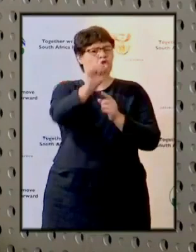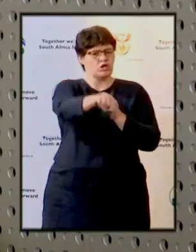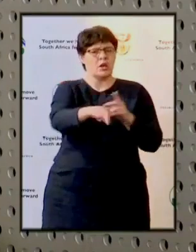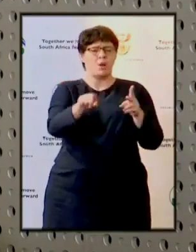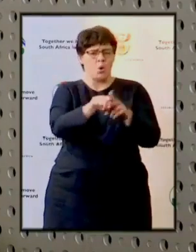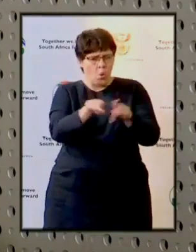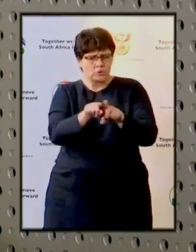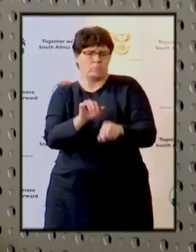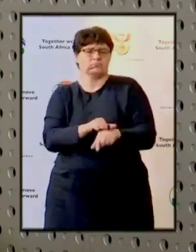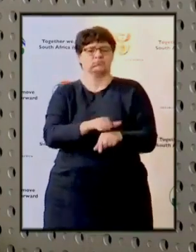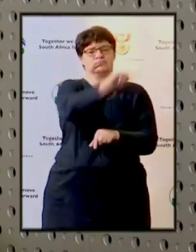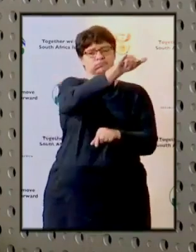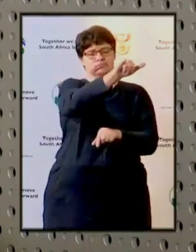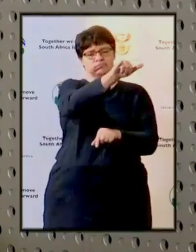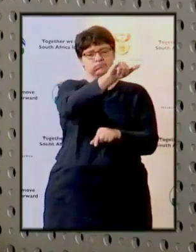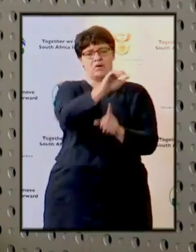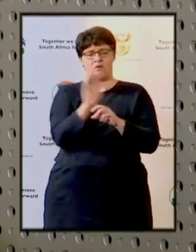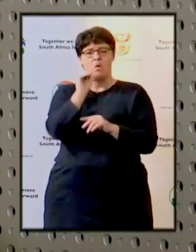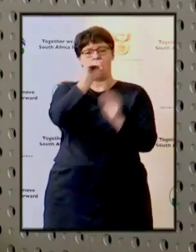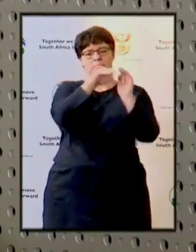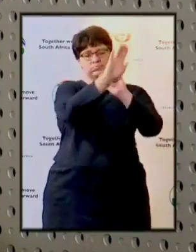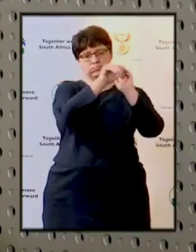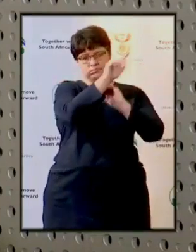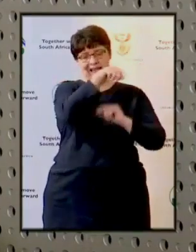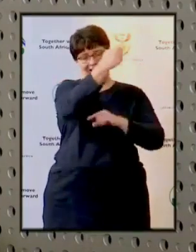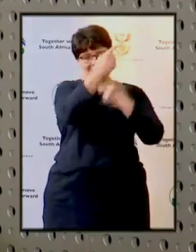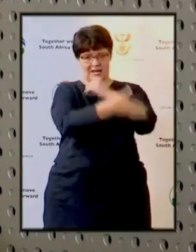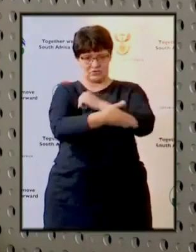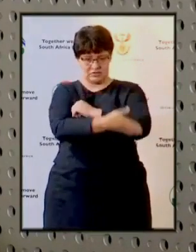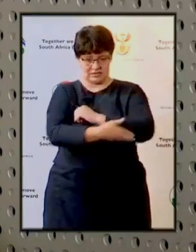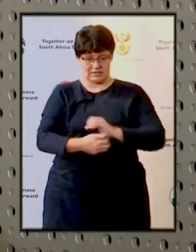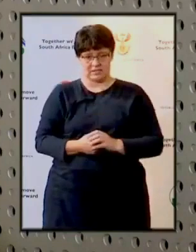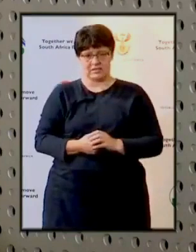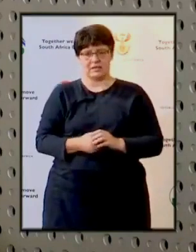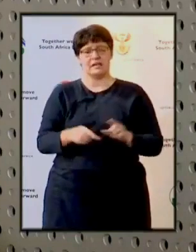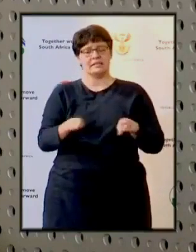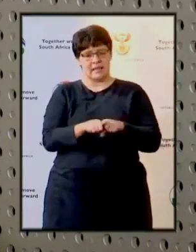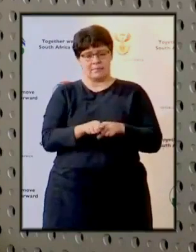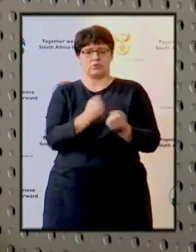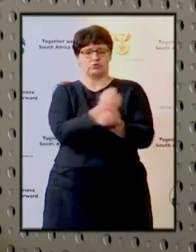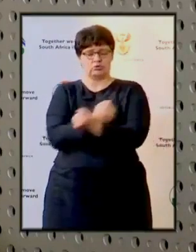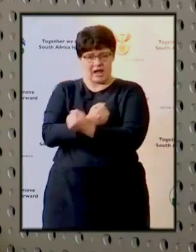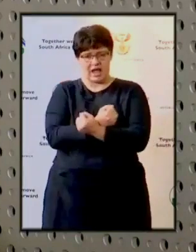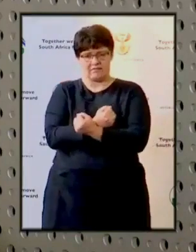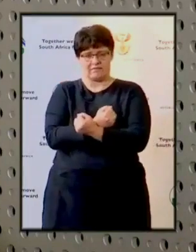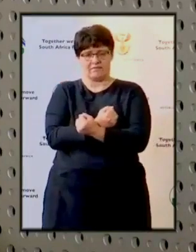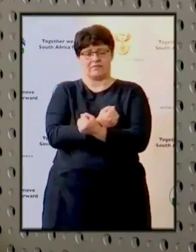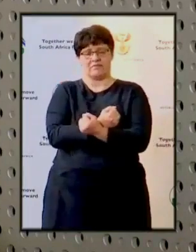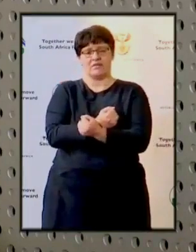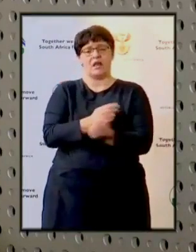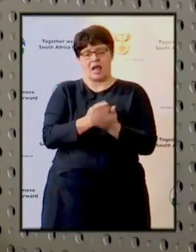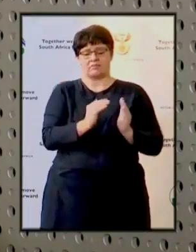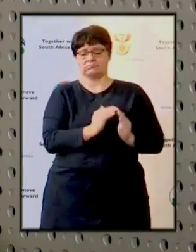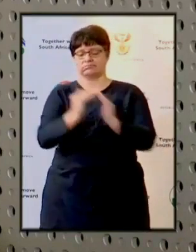for exports, and the land, especially for